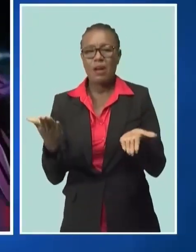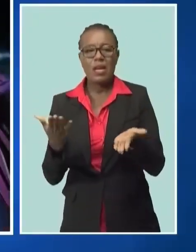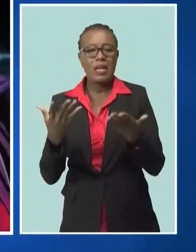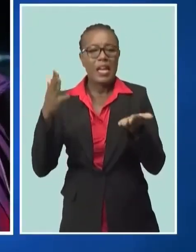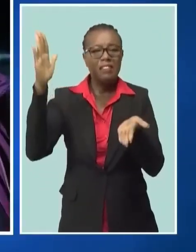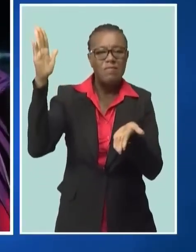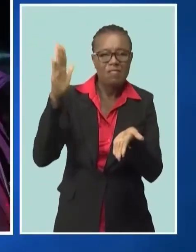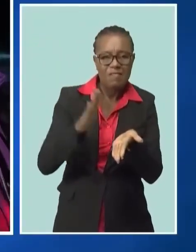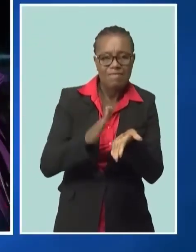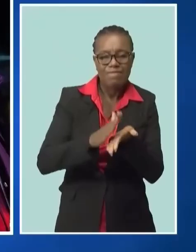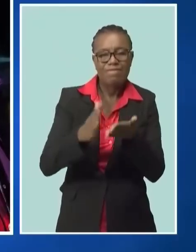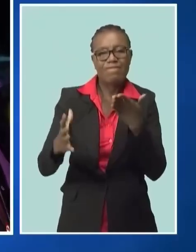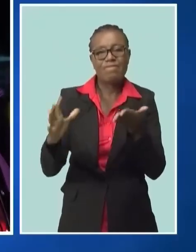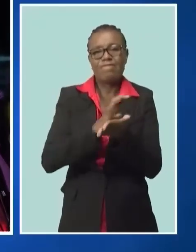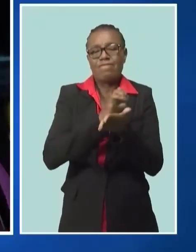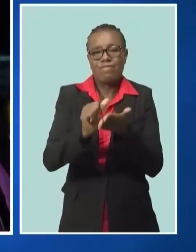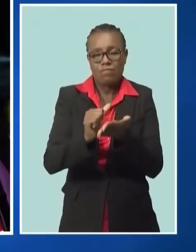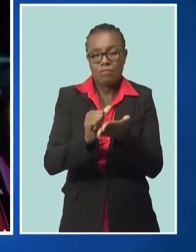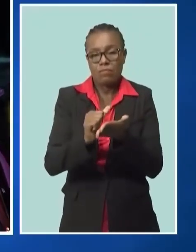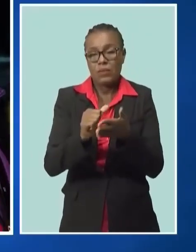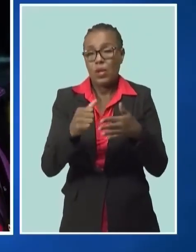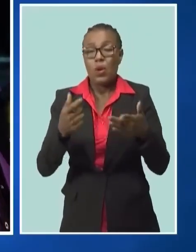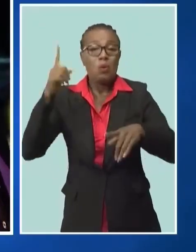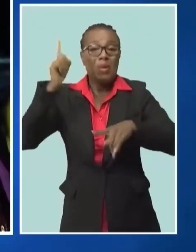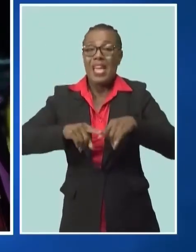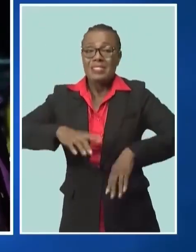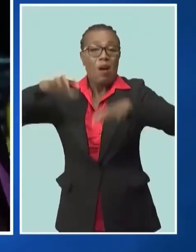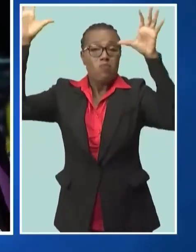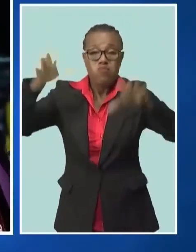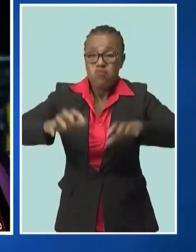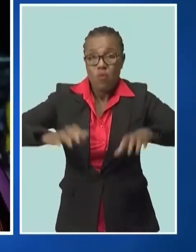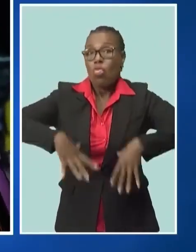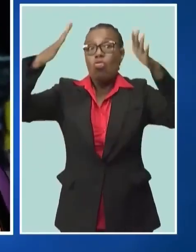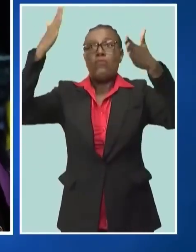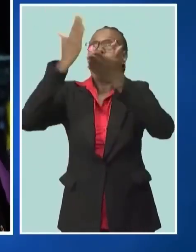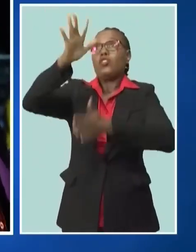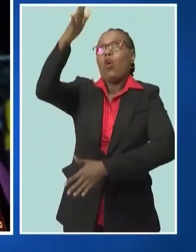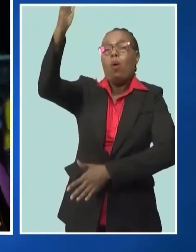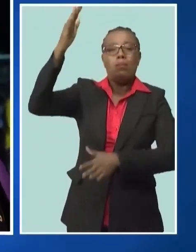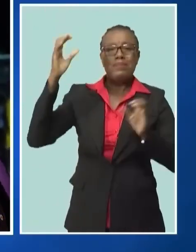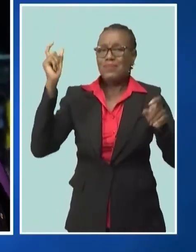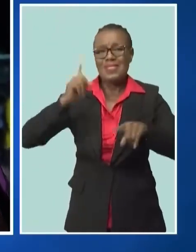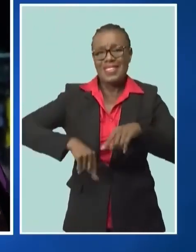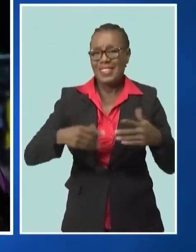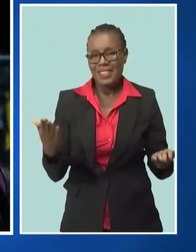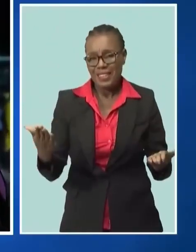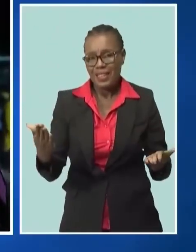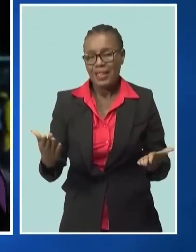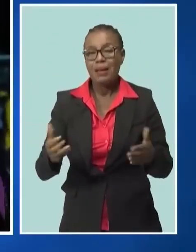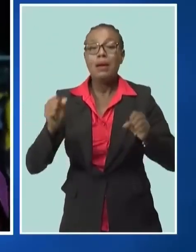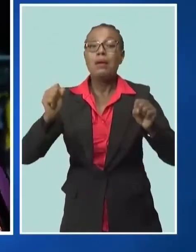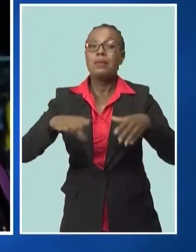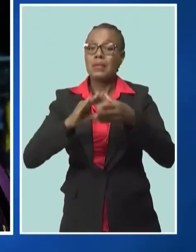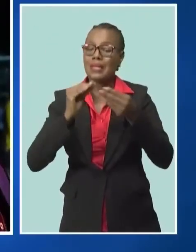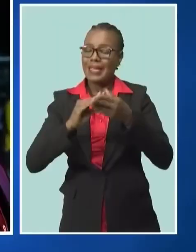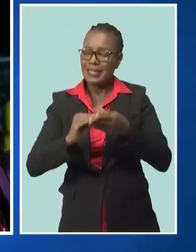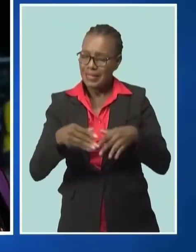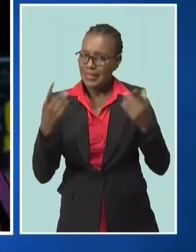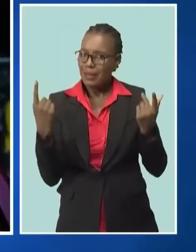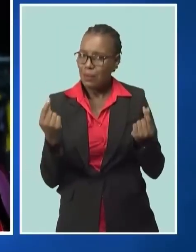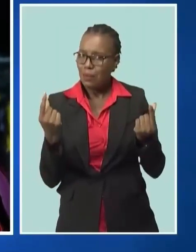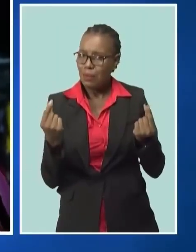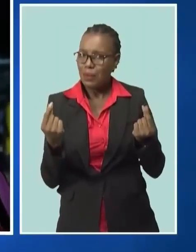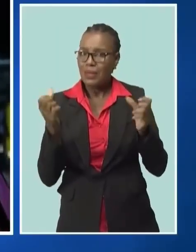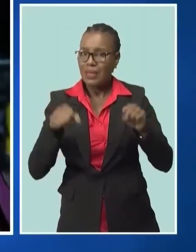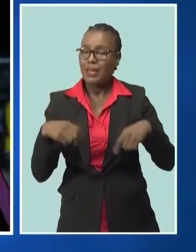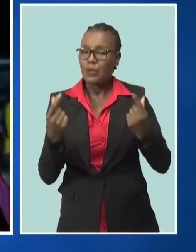We can't stop the deluge and the intensity of the deluge, but we need to make sure that it can run off as quickly as